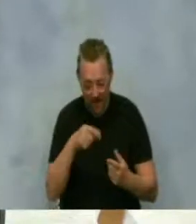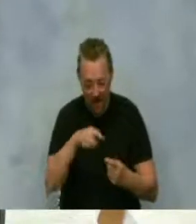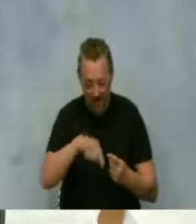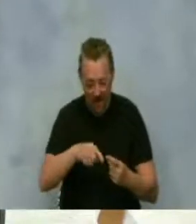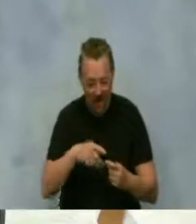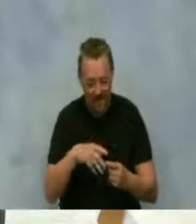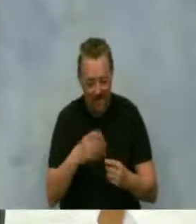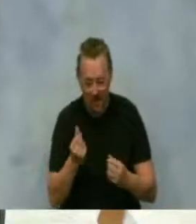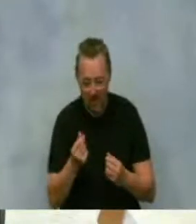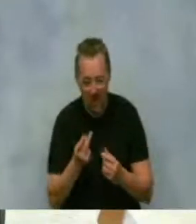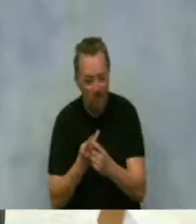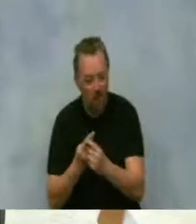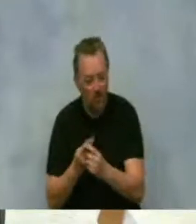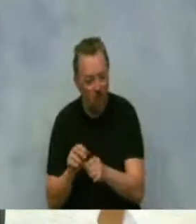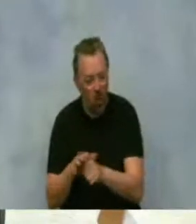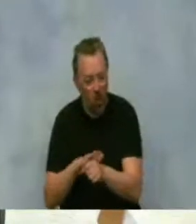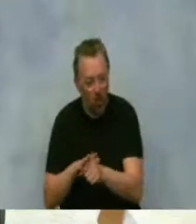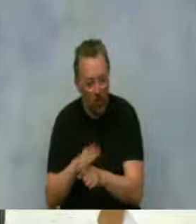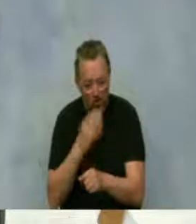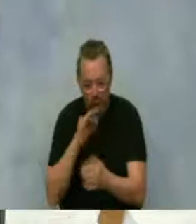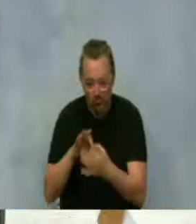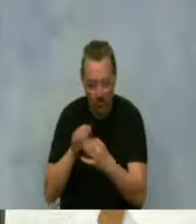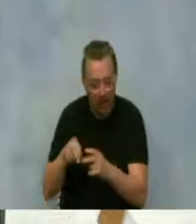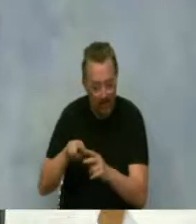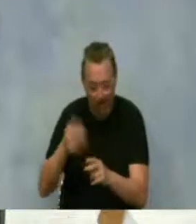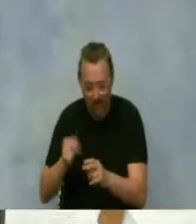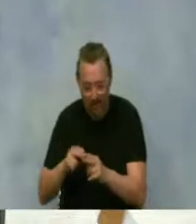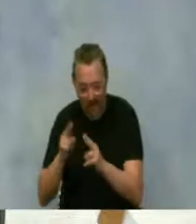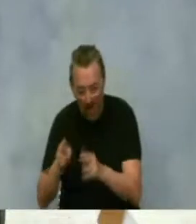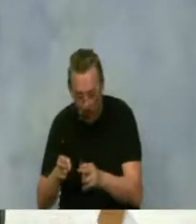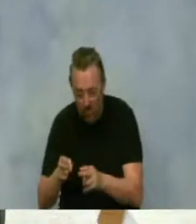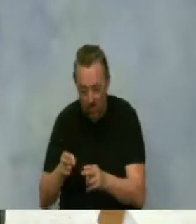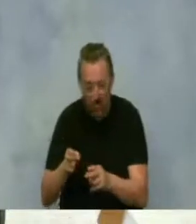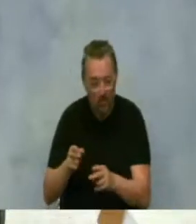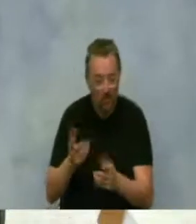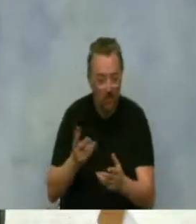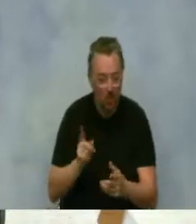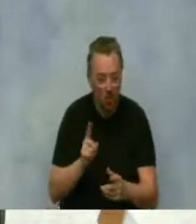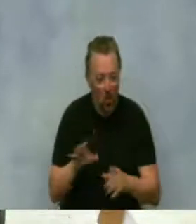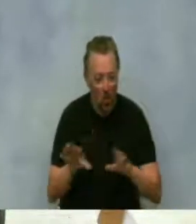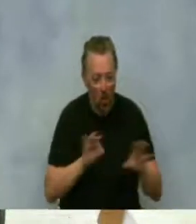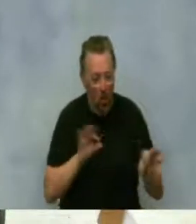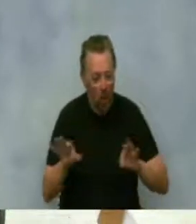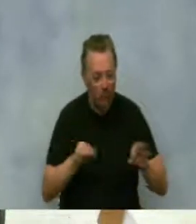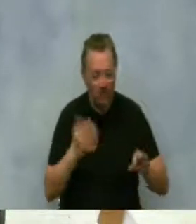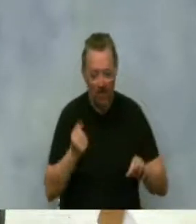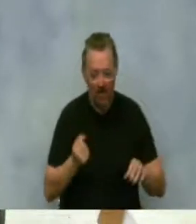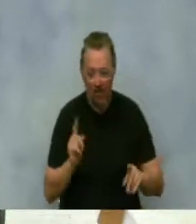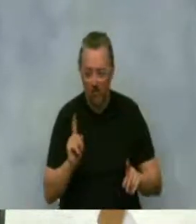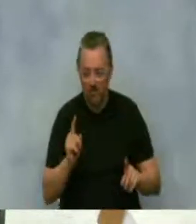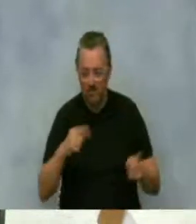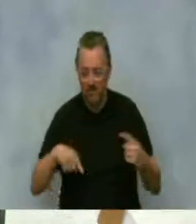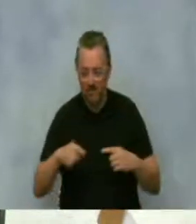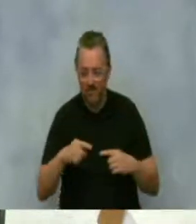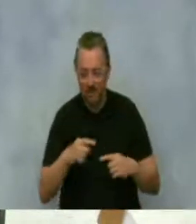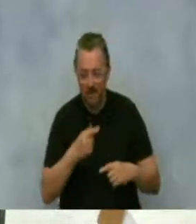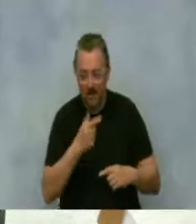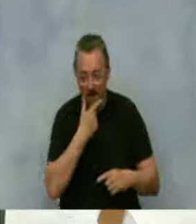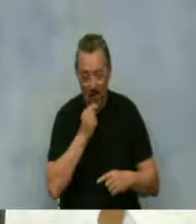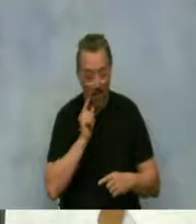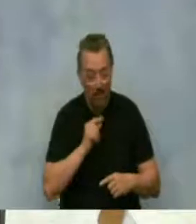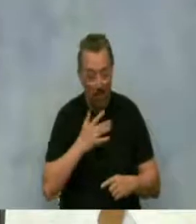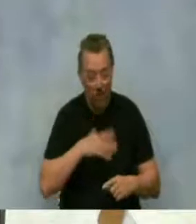partners as well to try and see what we can achieve. But I do think that in terms of actually options, in terms of people actually being able to stay in their home